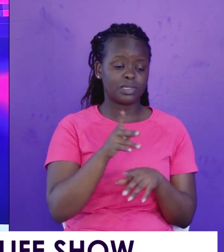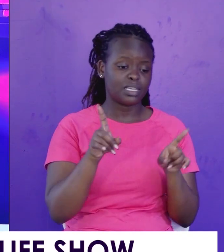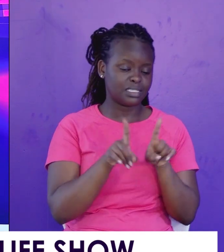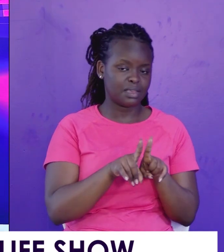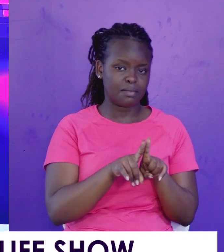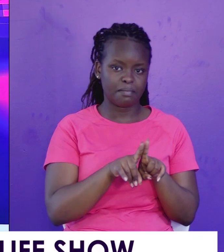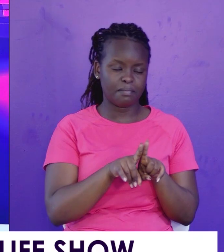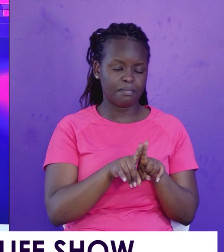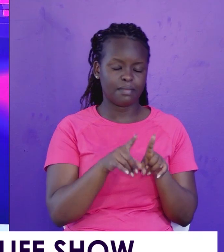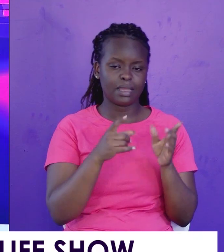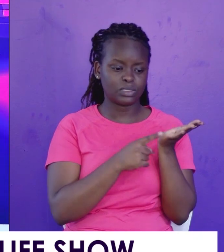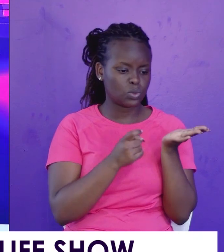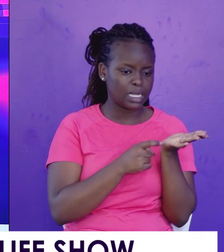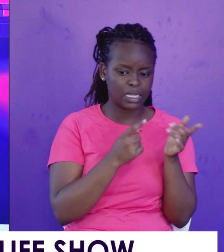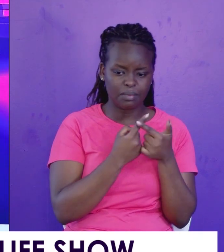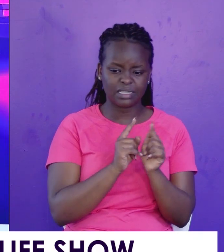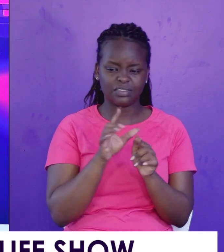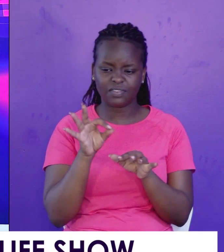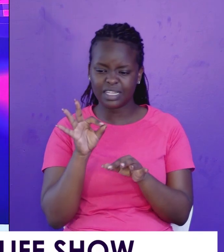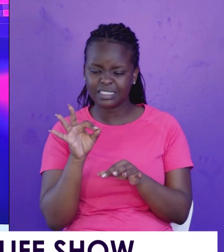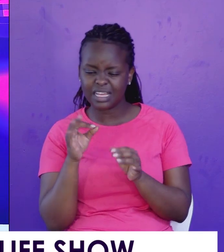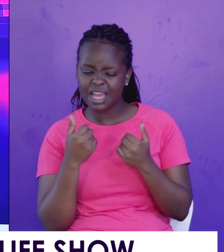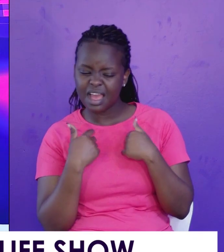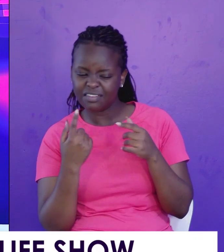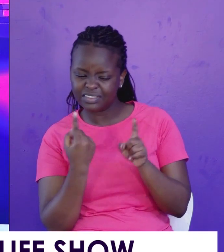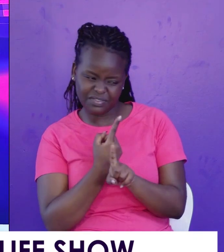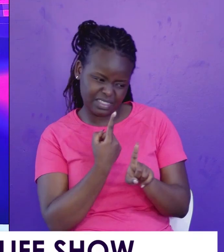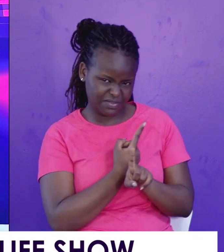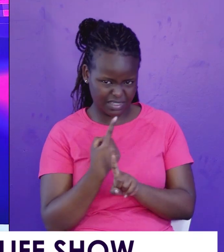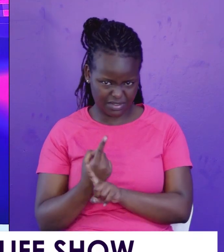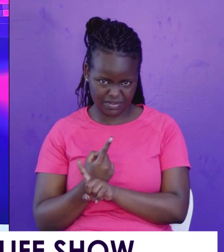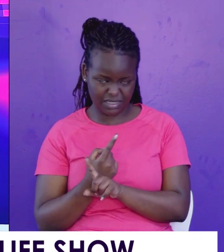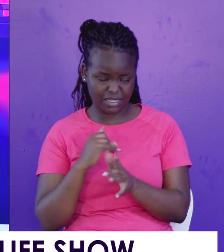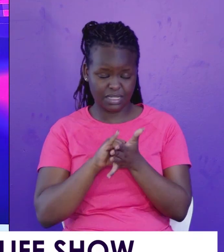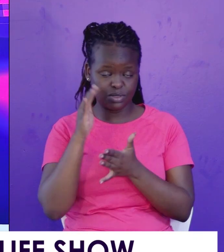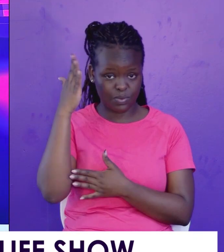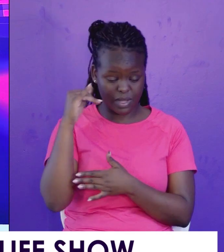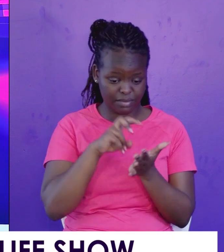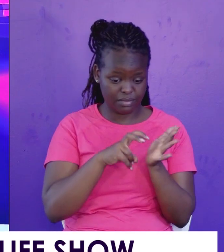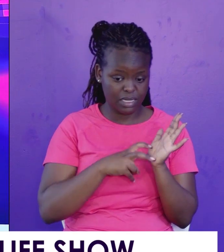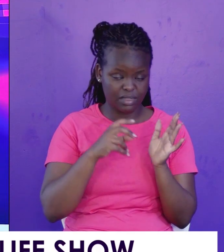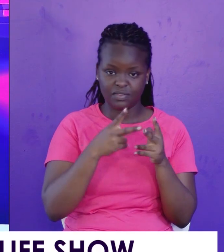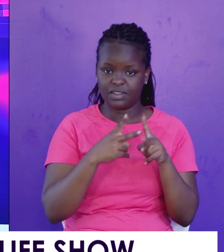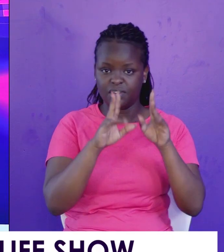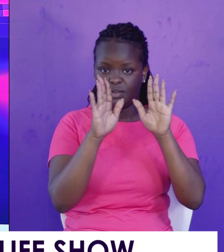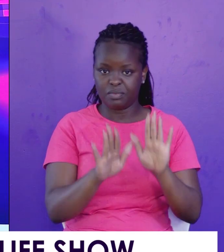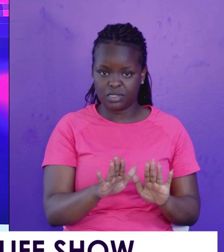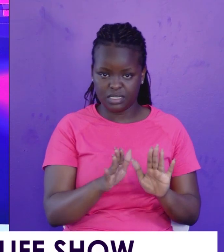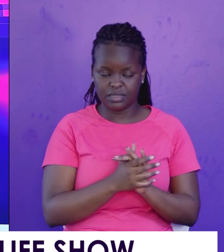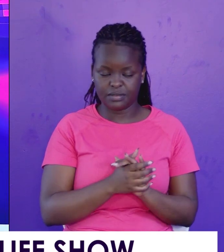they're all speaking Swahili, but you will find that there is a different dialect. That's why the context is very important. So again, you